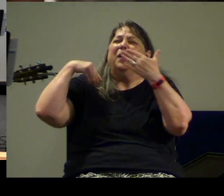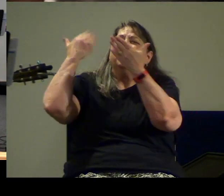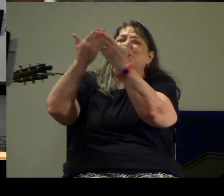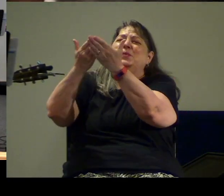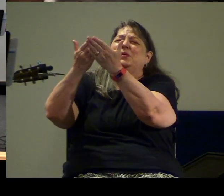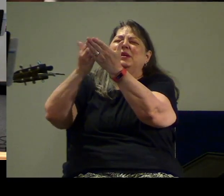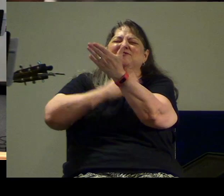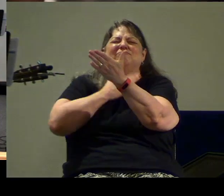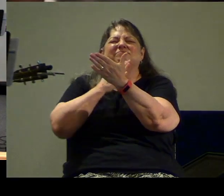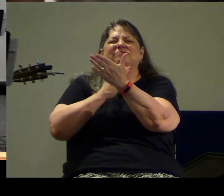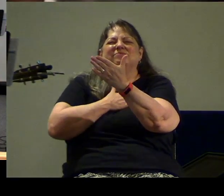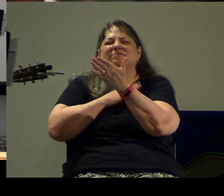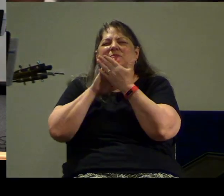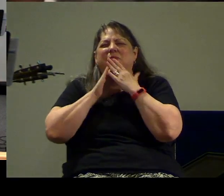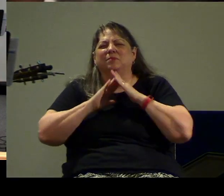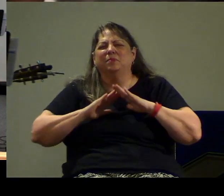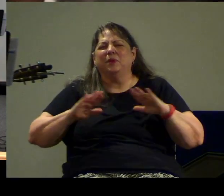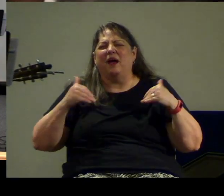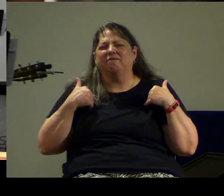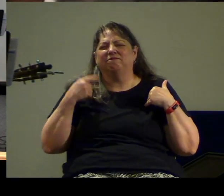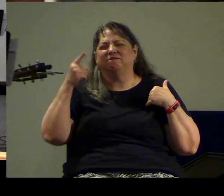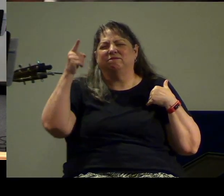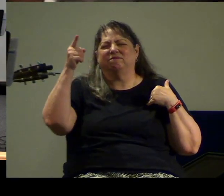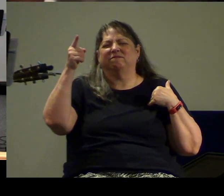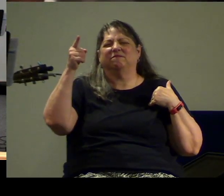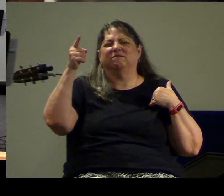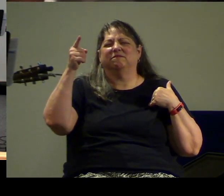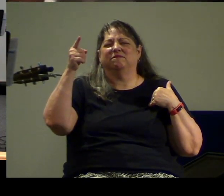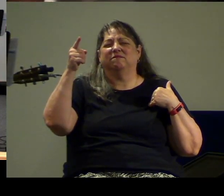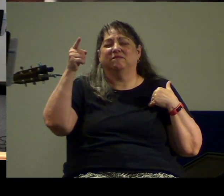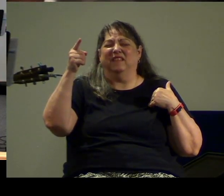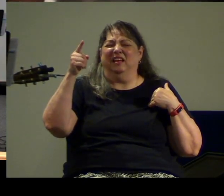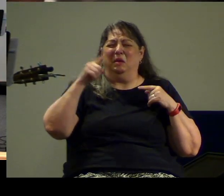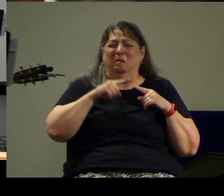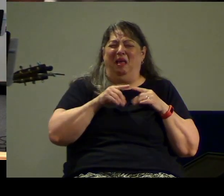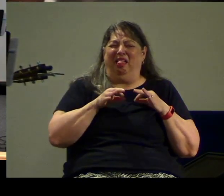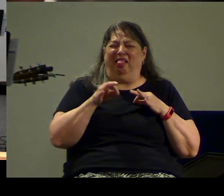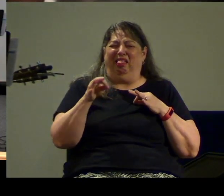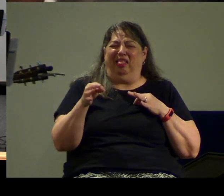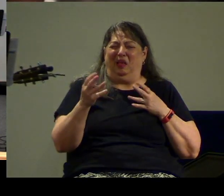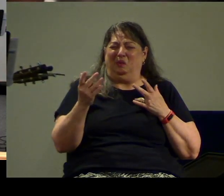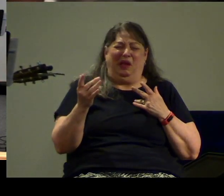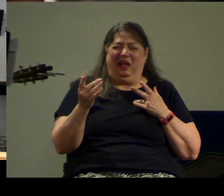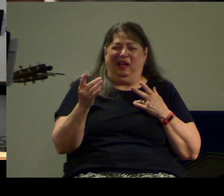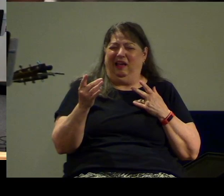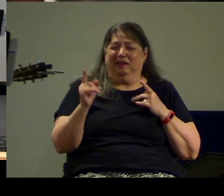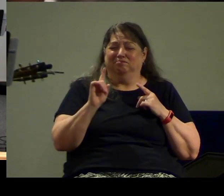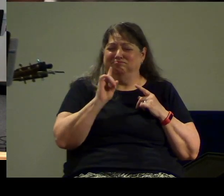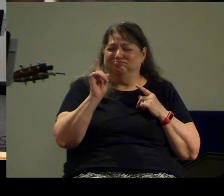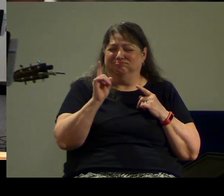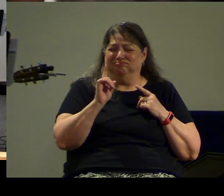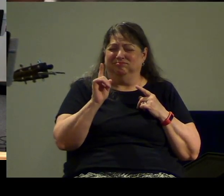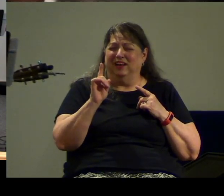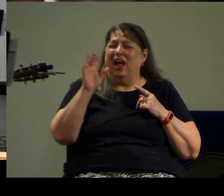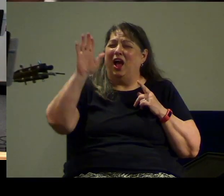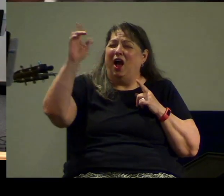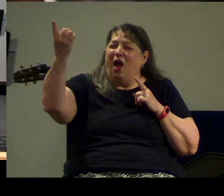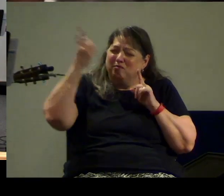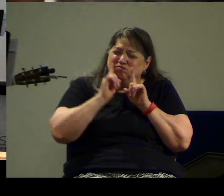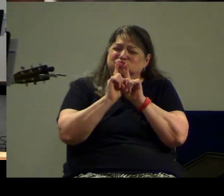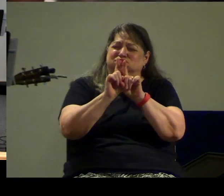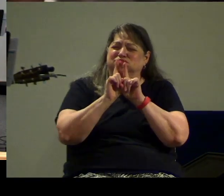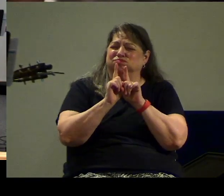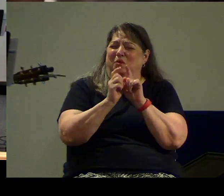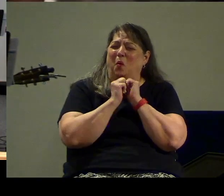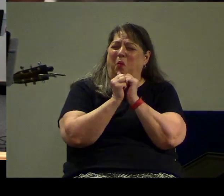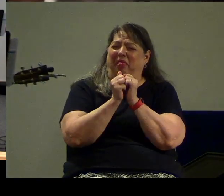peace. But Father God, we don't have to wait until then to experience that. You are with us